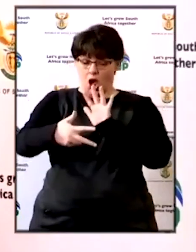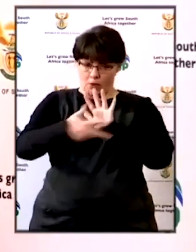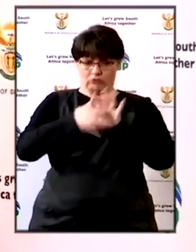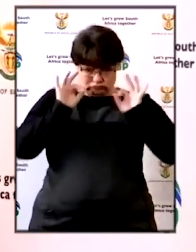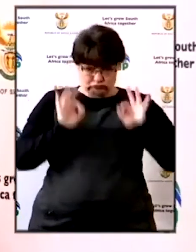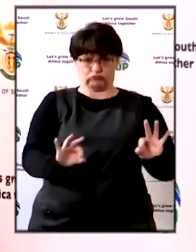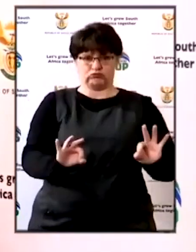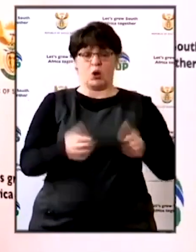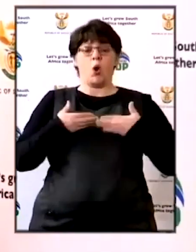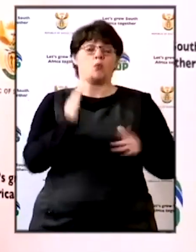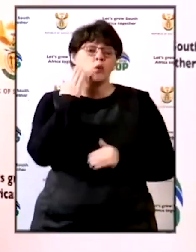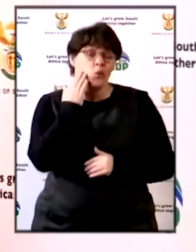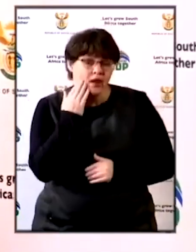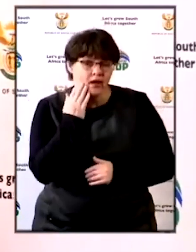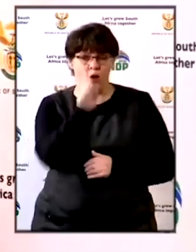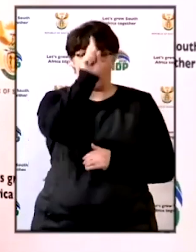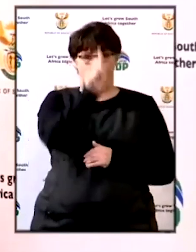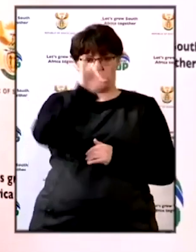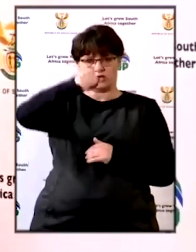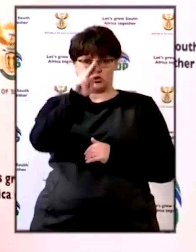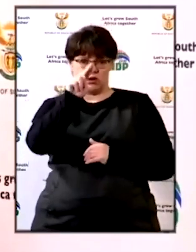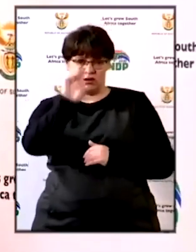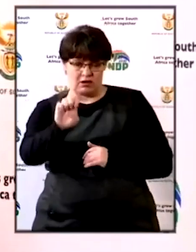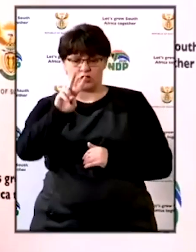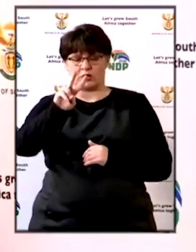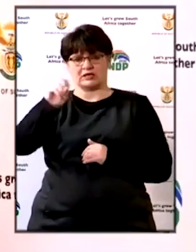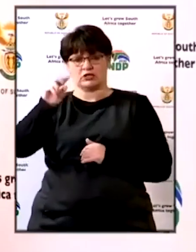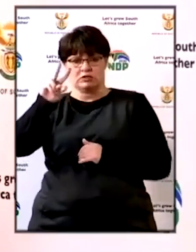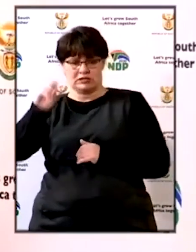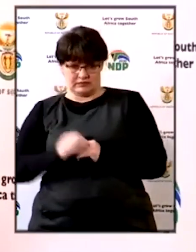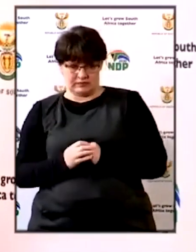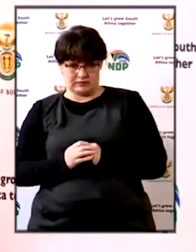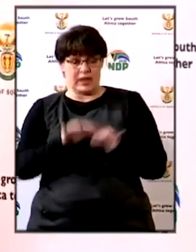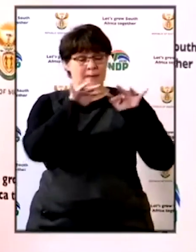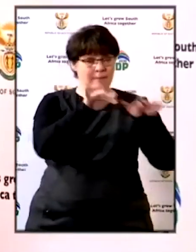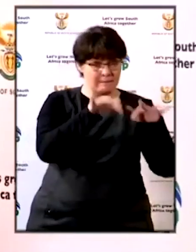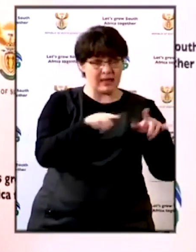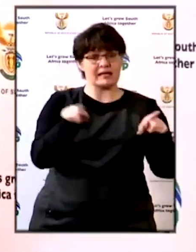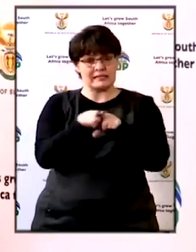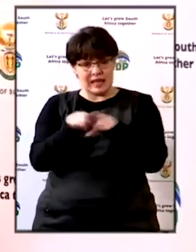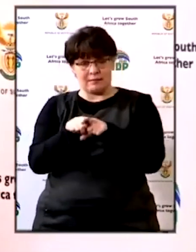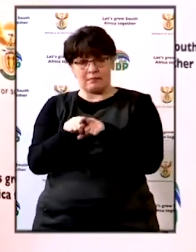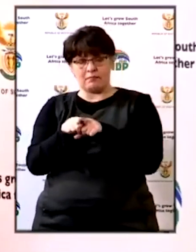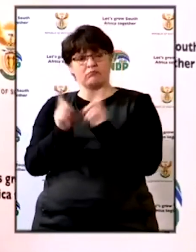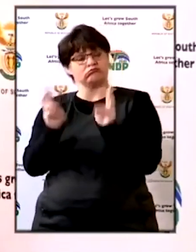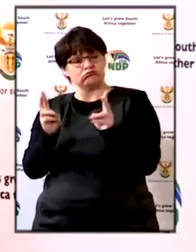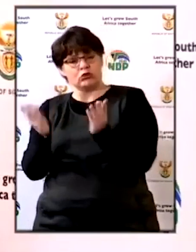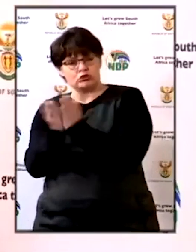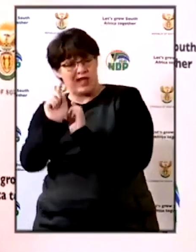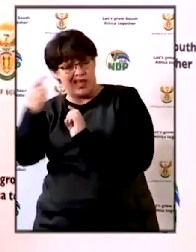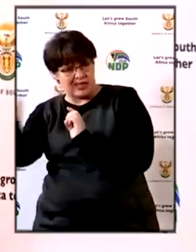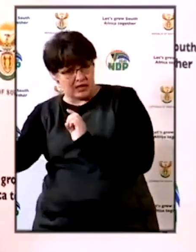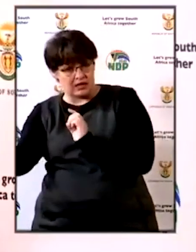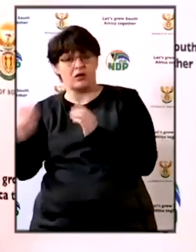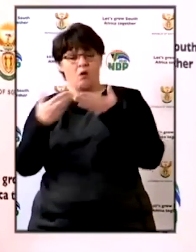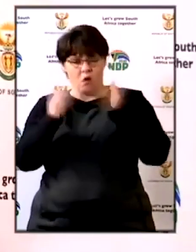June 1, 2020. Independent and public ordinary schools will open even in the metropolitan areas, because